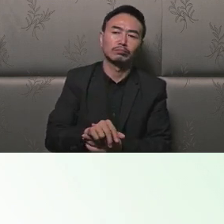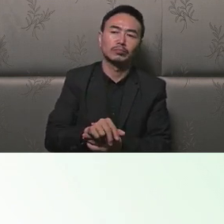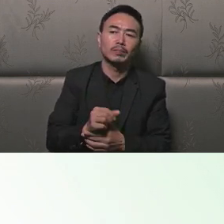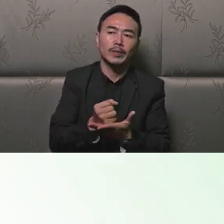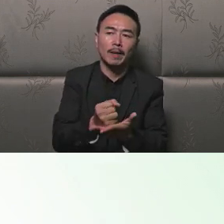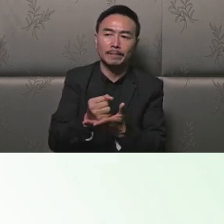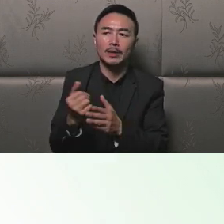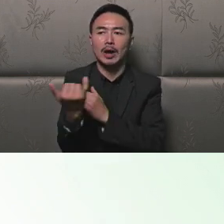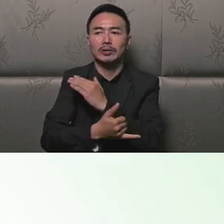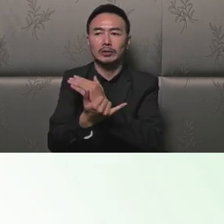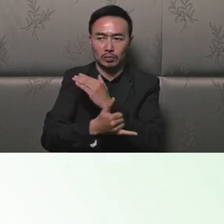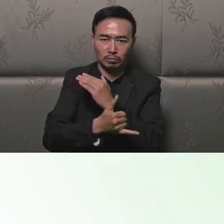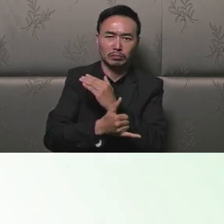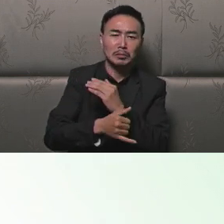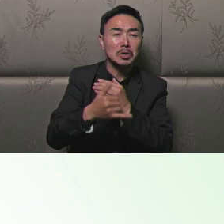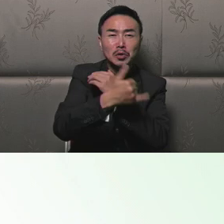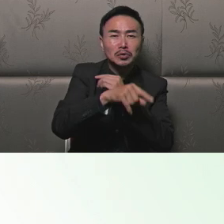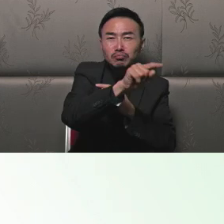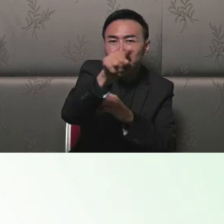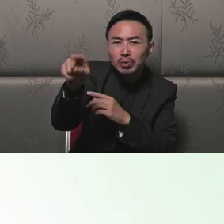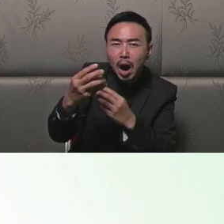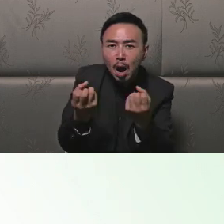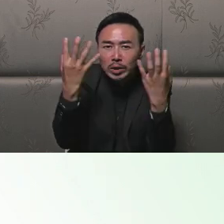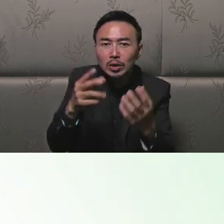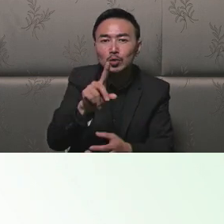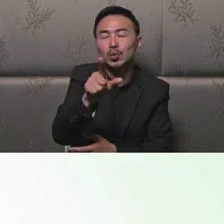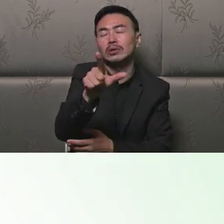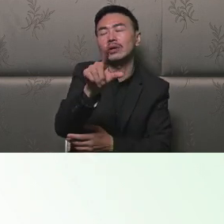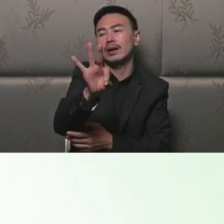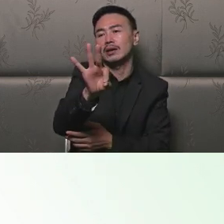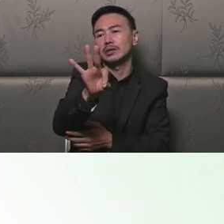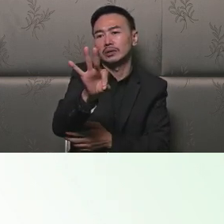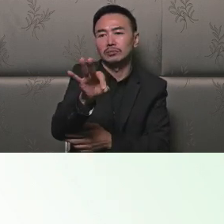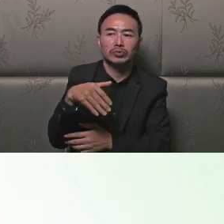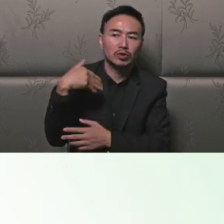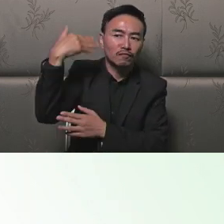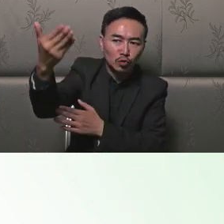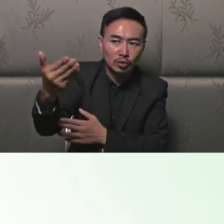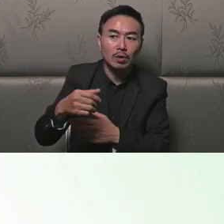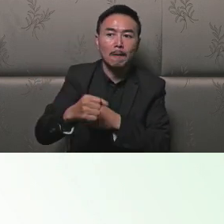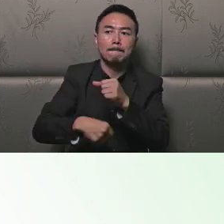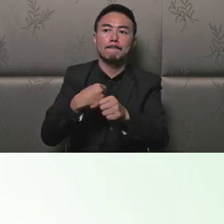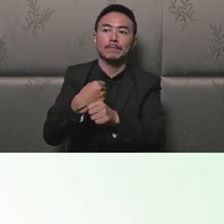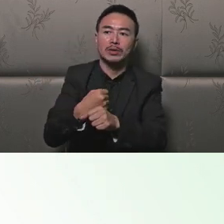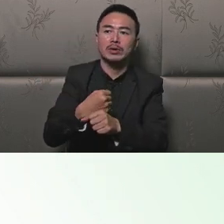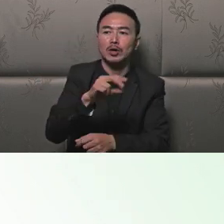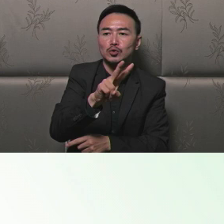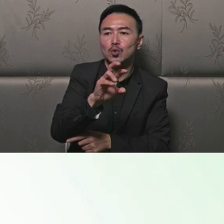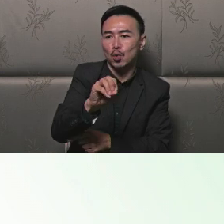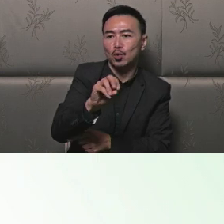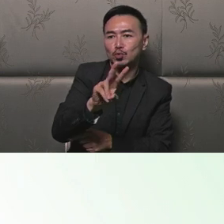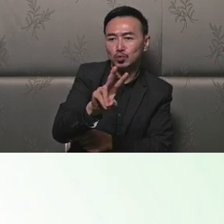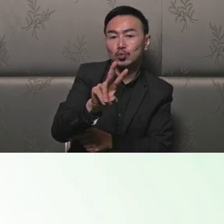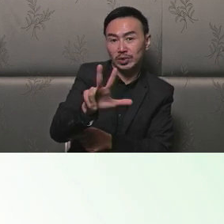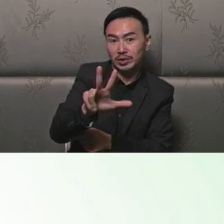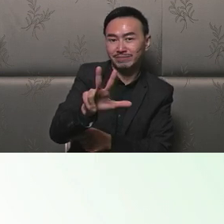continue growing, however. Right now in 2023, we had